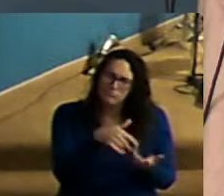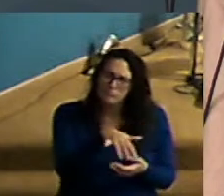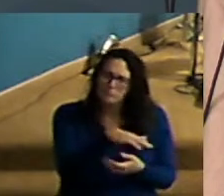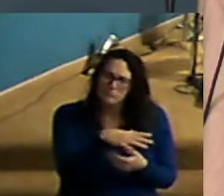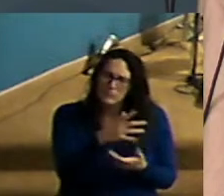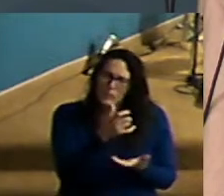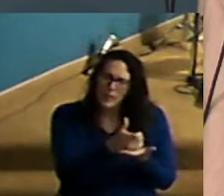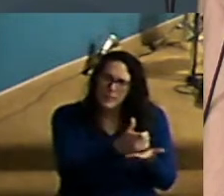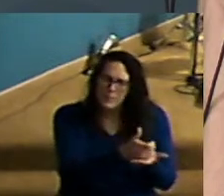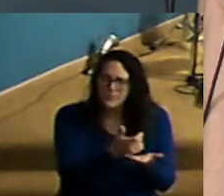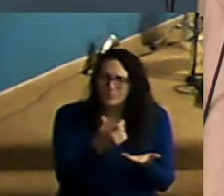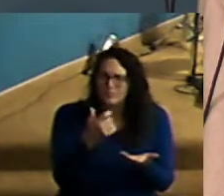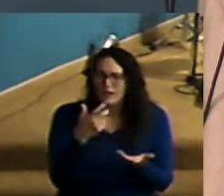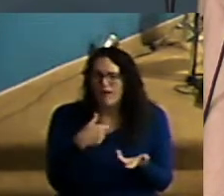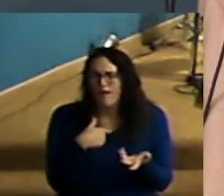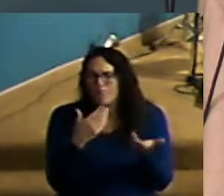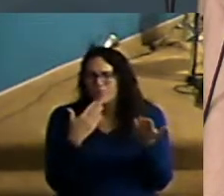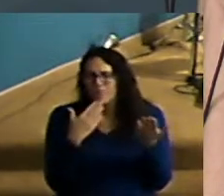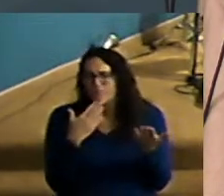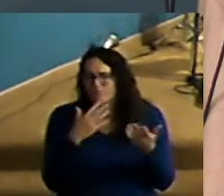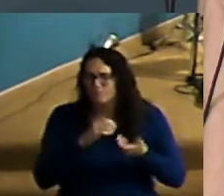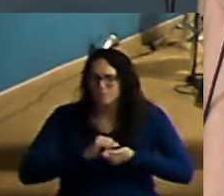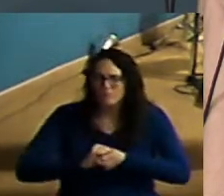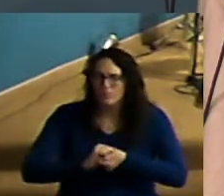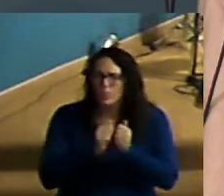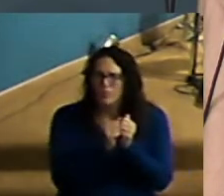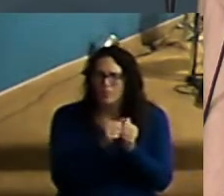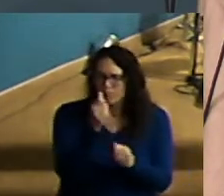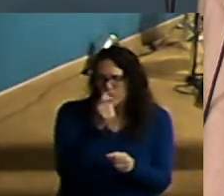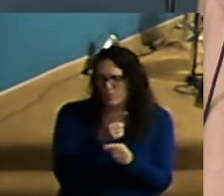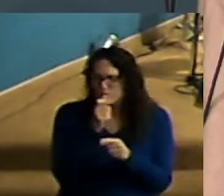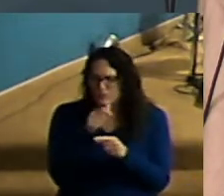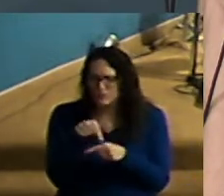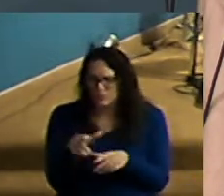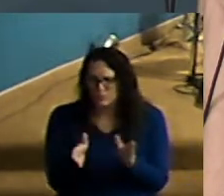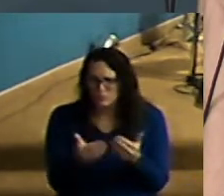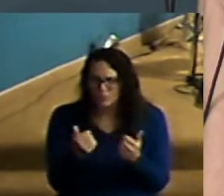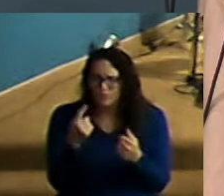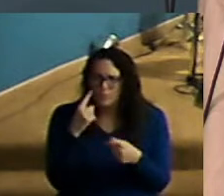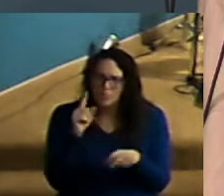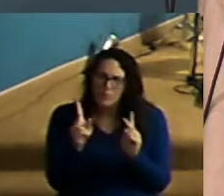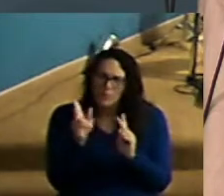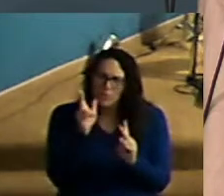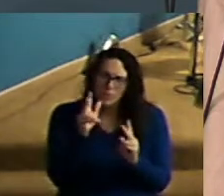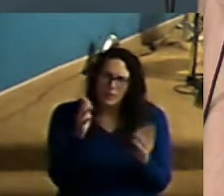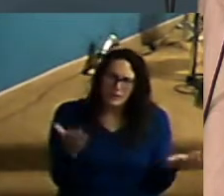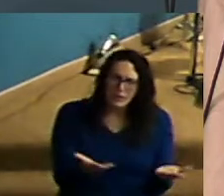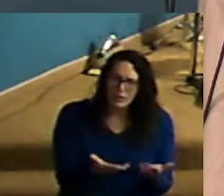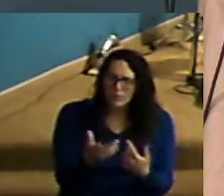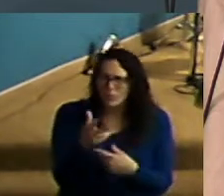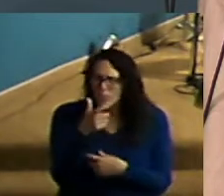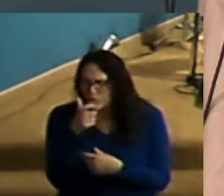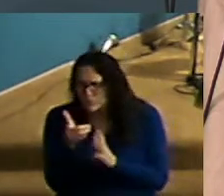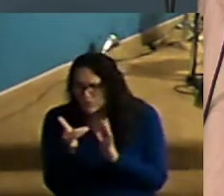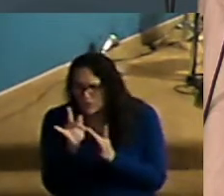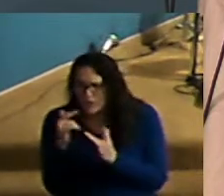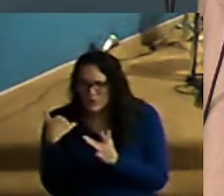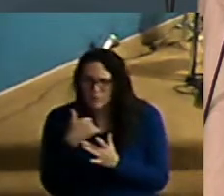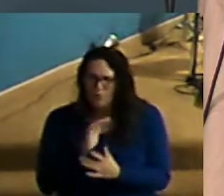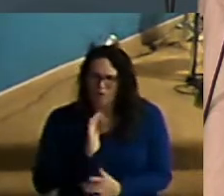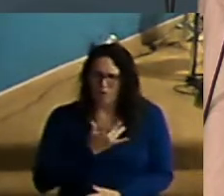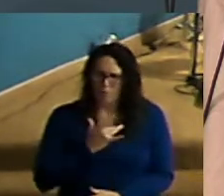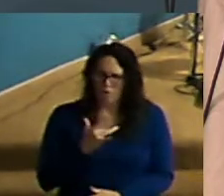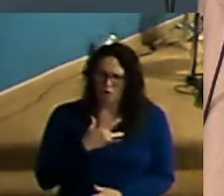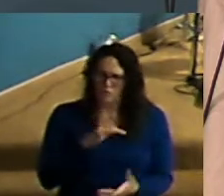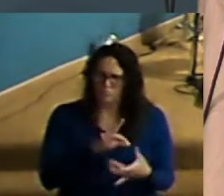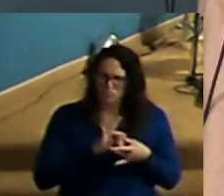my brothers and sisters in this room, for those who are listening online, watching, that we just unite our hearts right now in